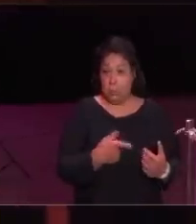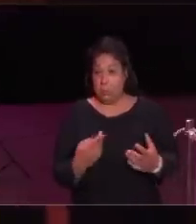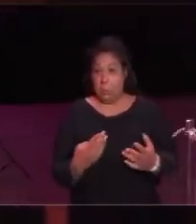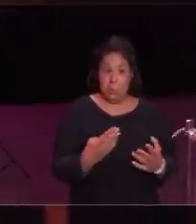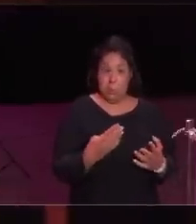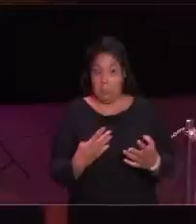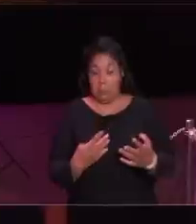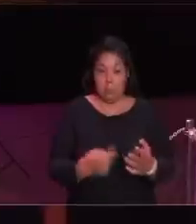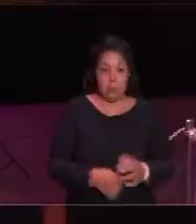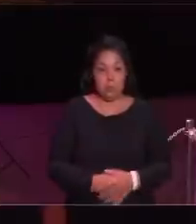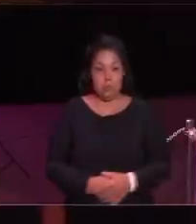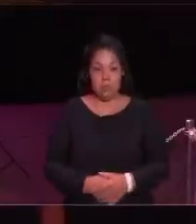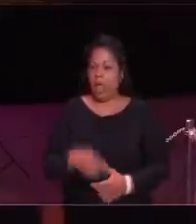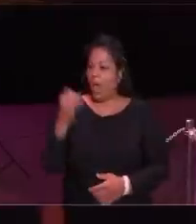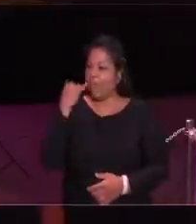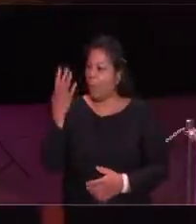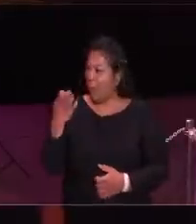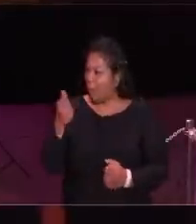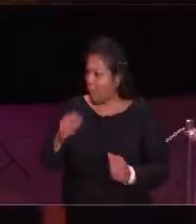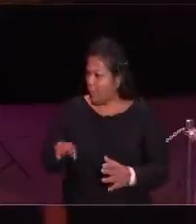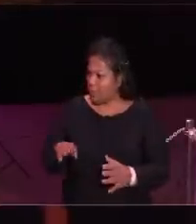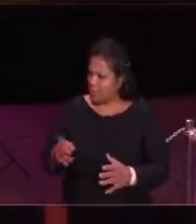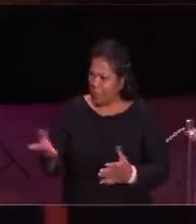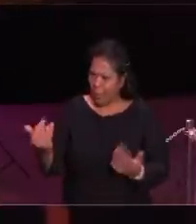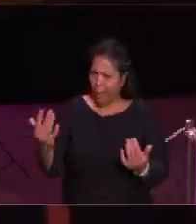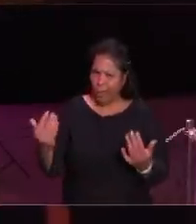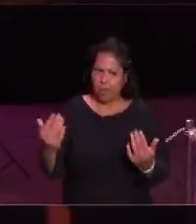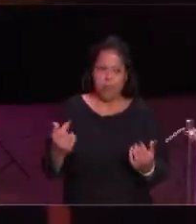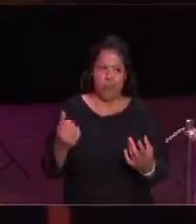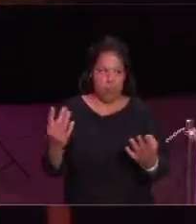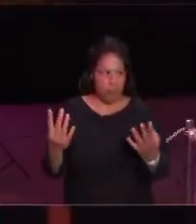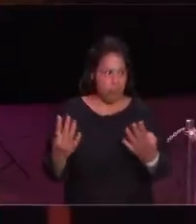Si usted quiere ser una bendición, pase con $100.